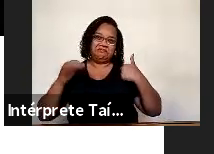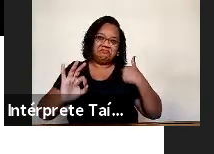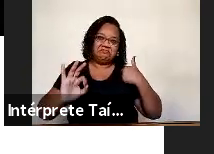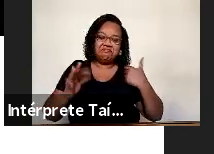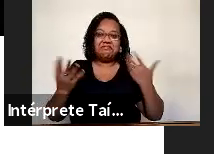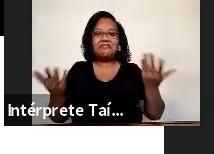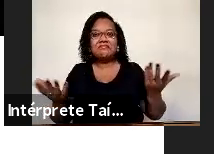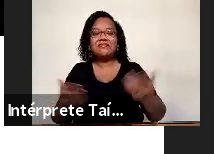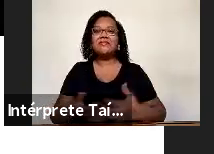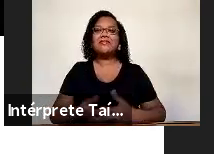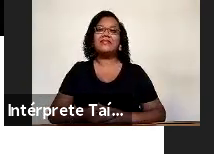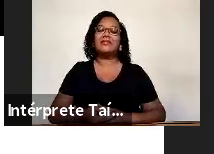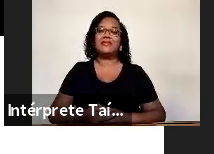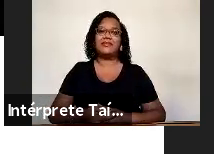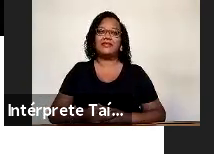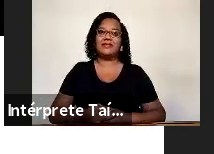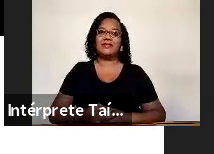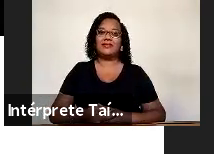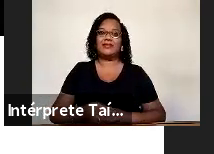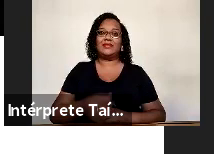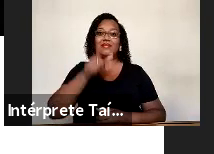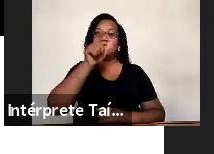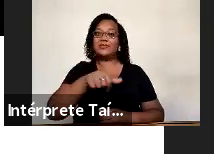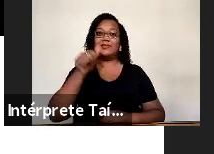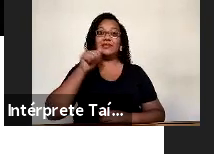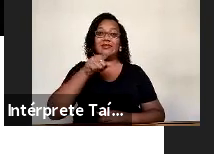amazing. She's really a pro, and I love working with her.